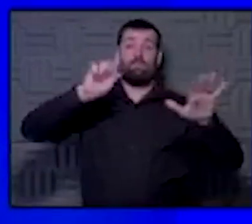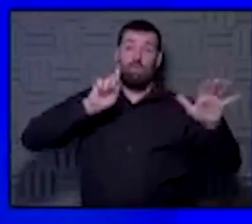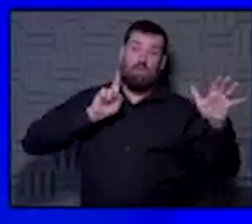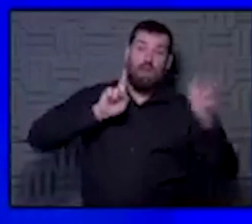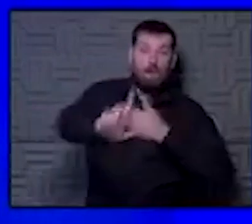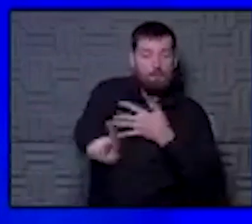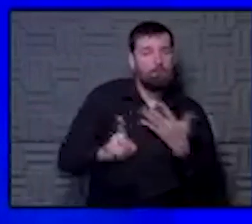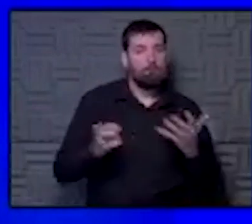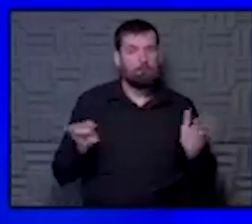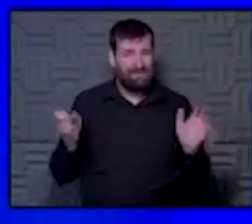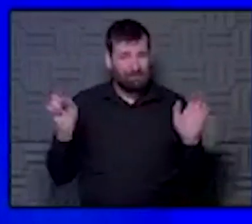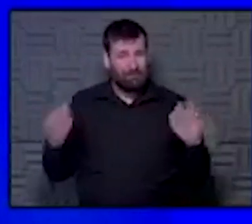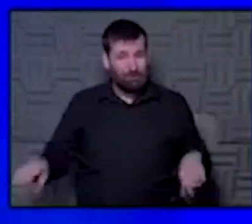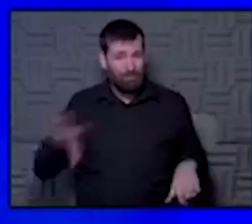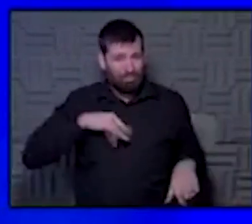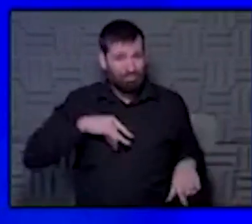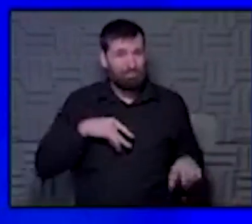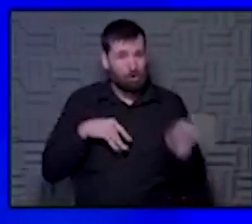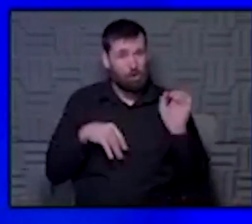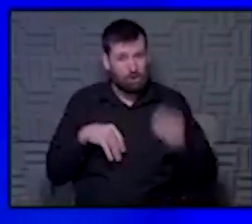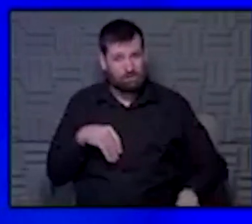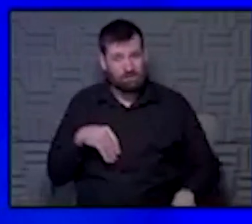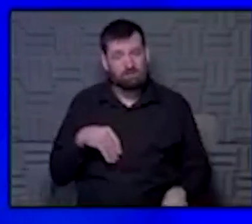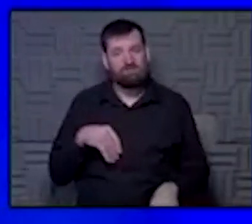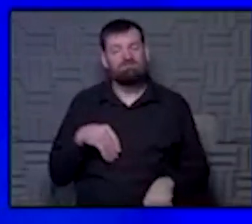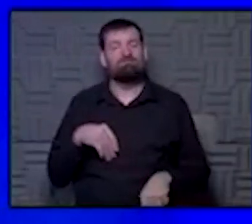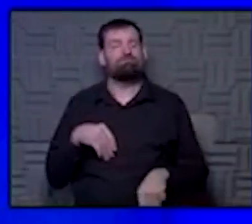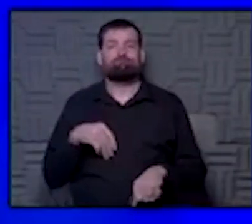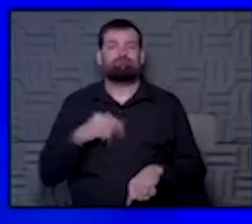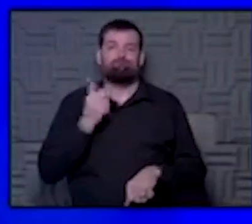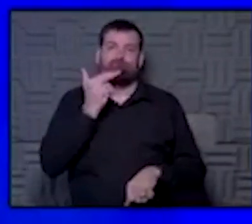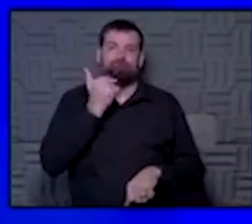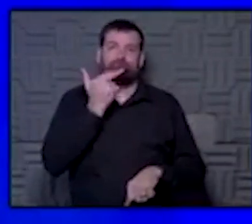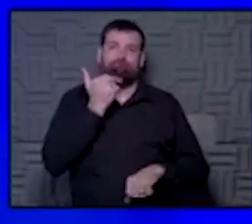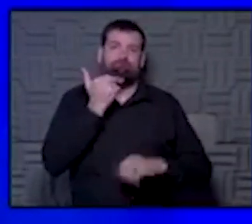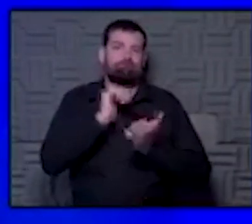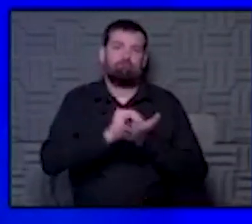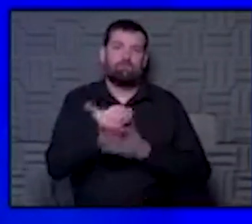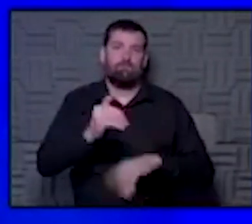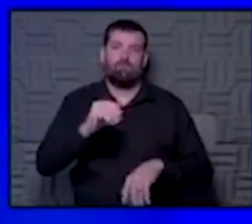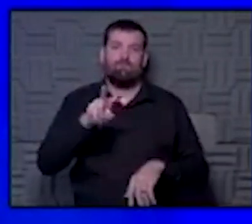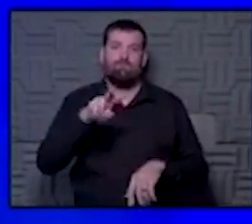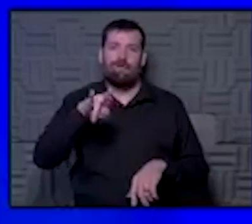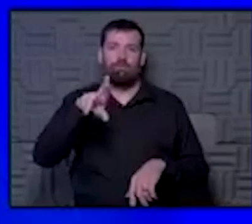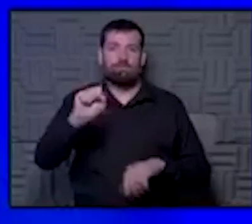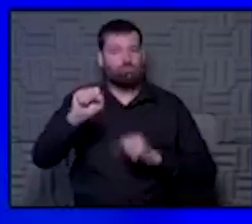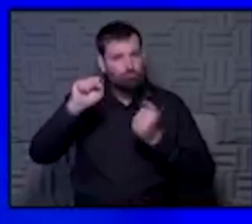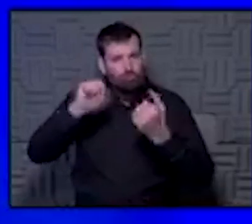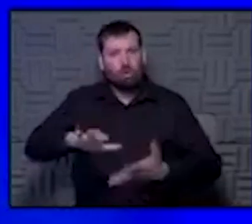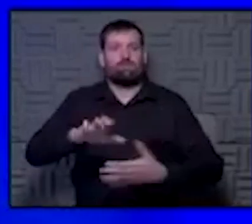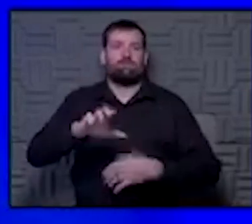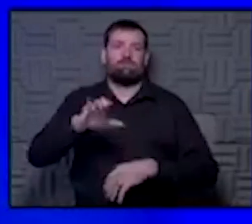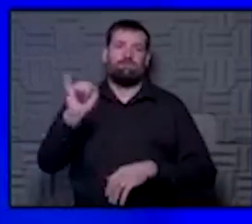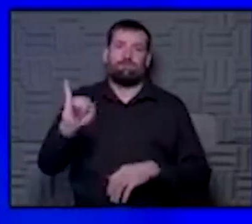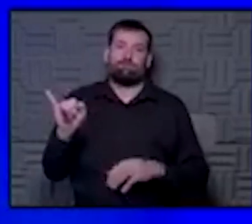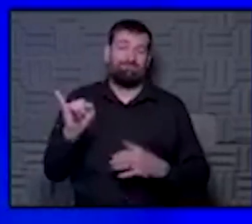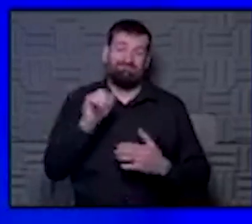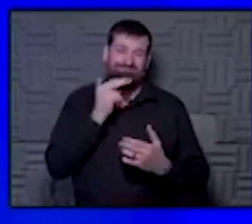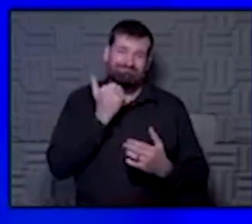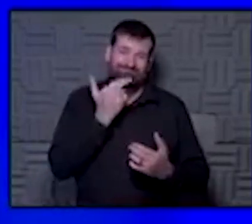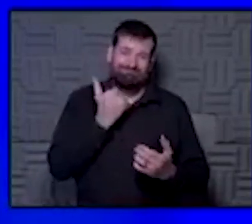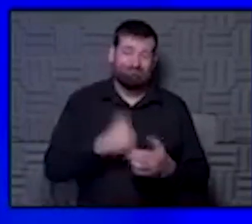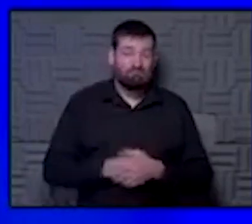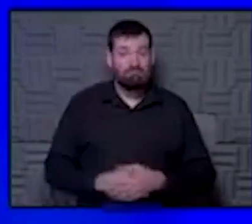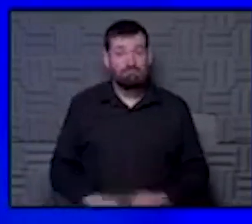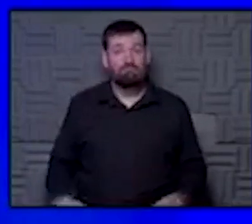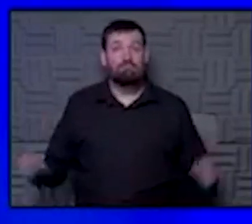it and get it. We know it probably takes a very small amount of virus to cause actual infection. So the more